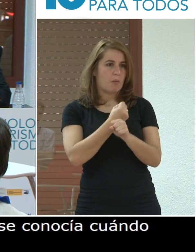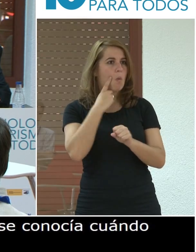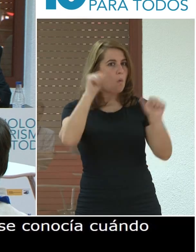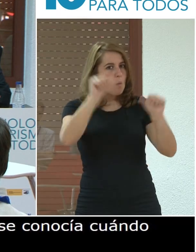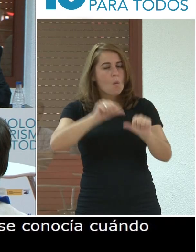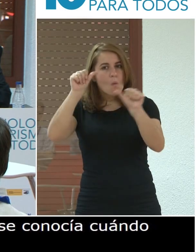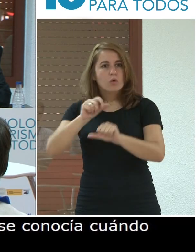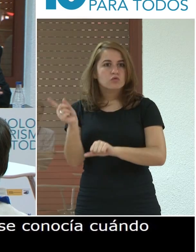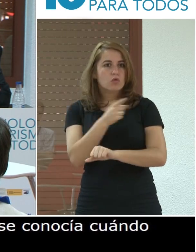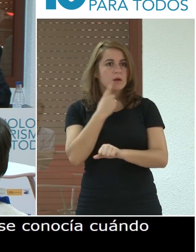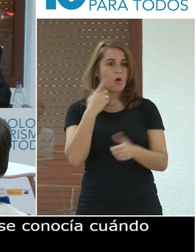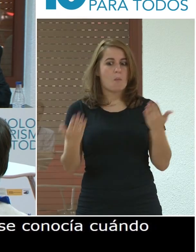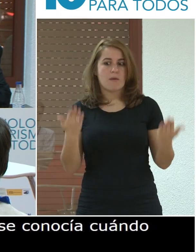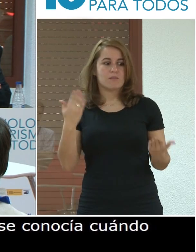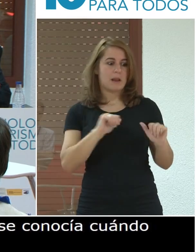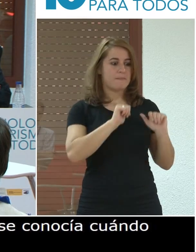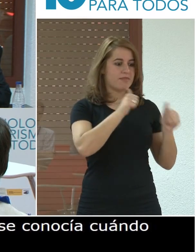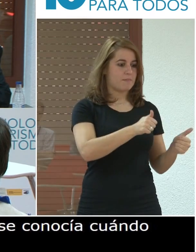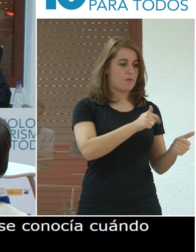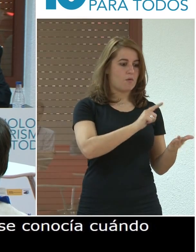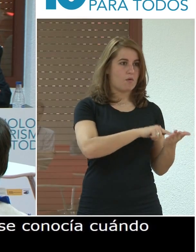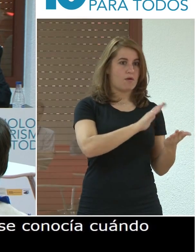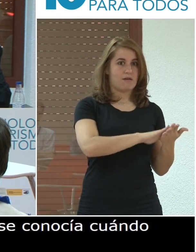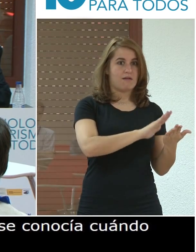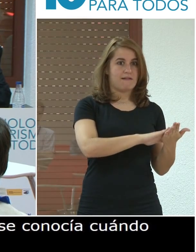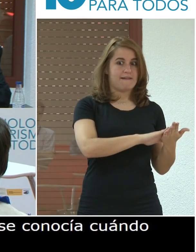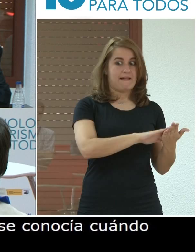years, if we compare